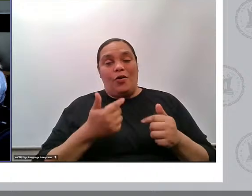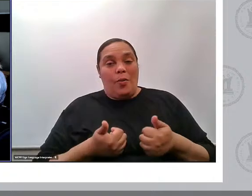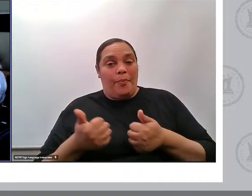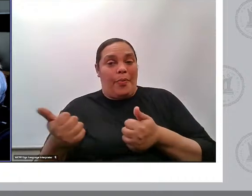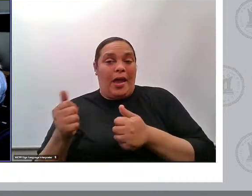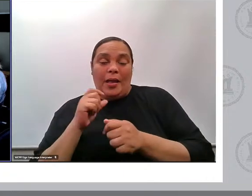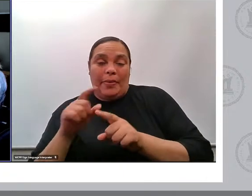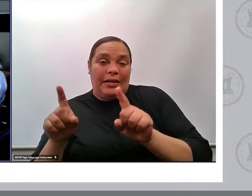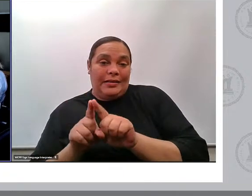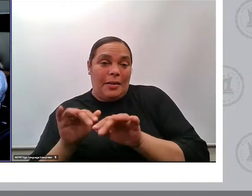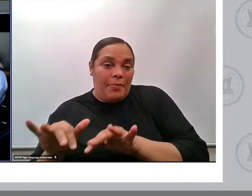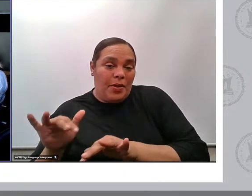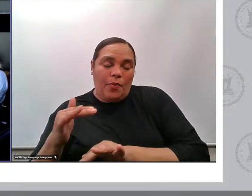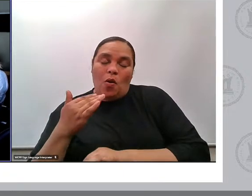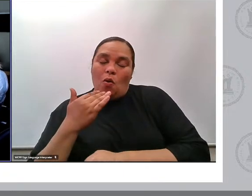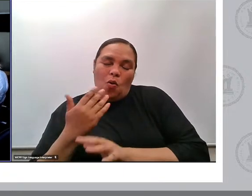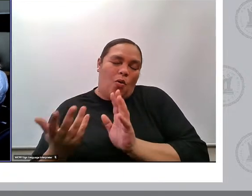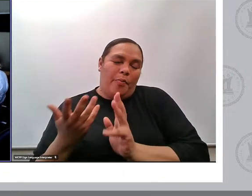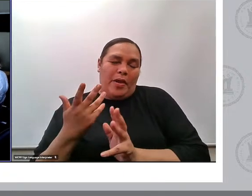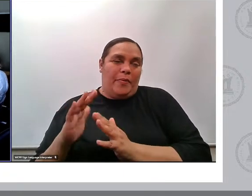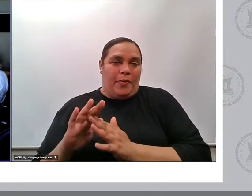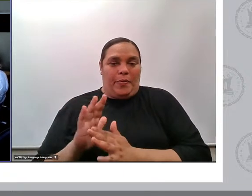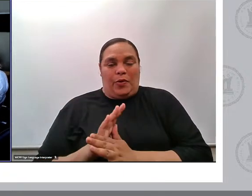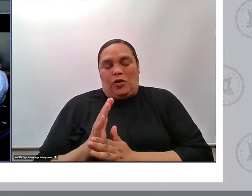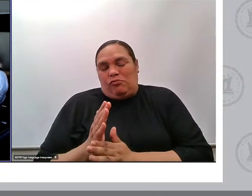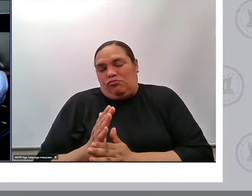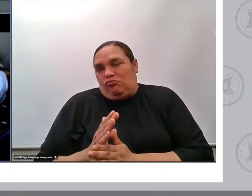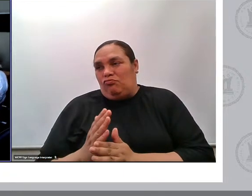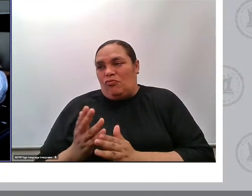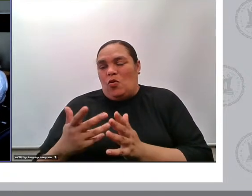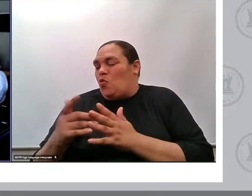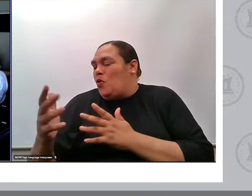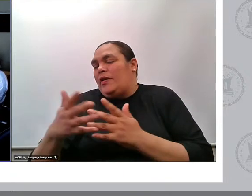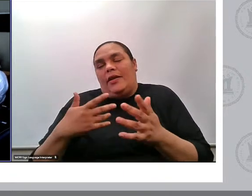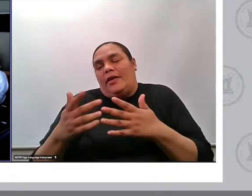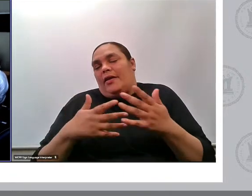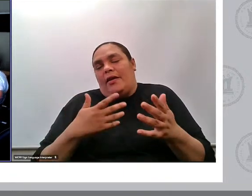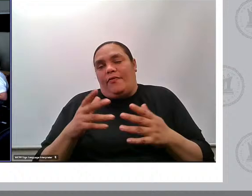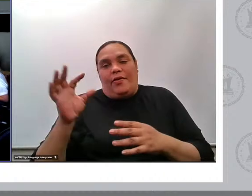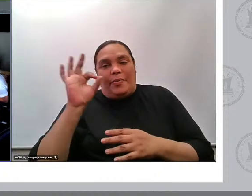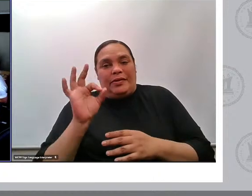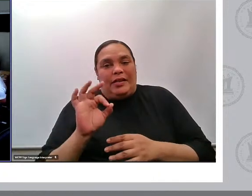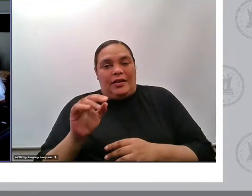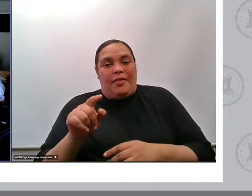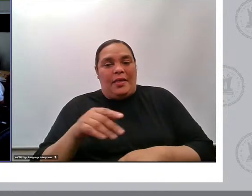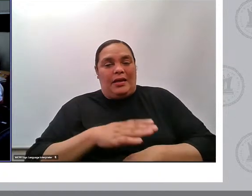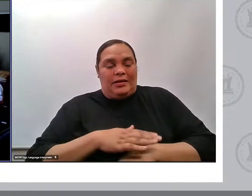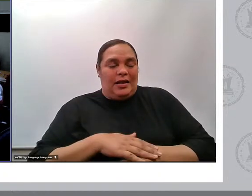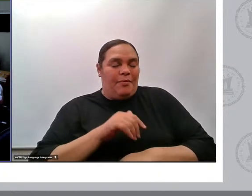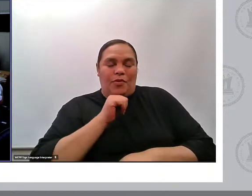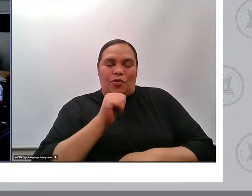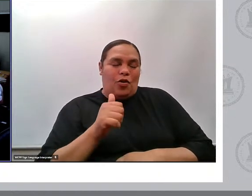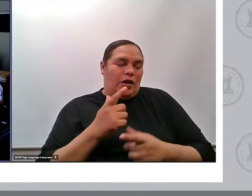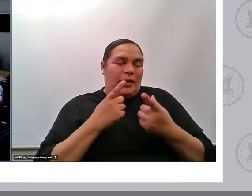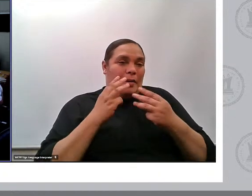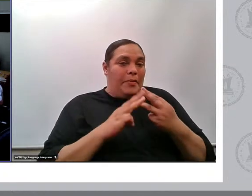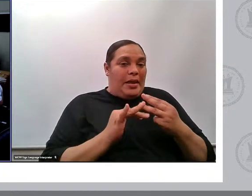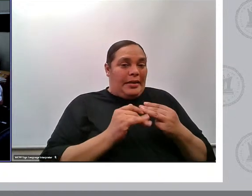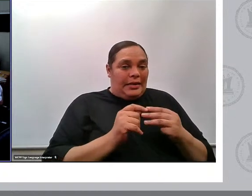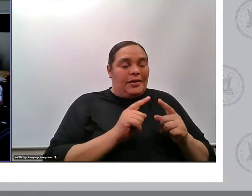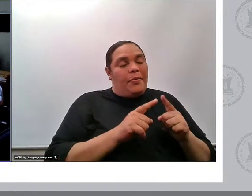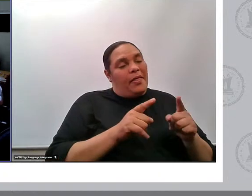those people whom maybe because of whatever rating at the time may not have made it, but they